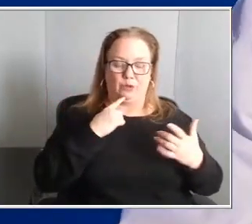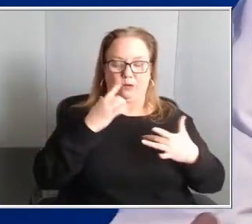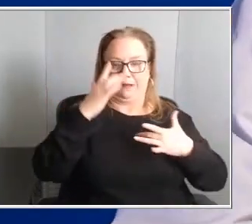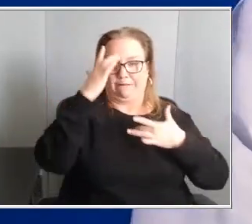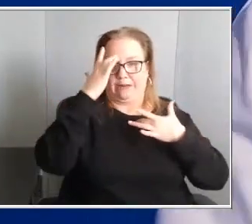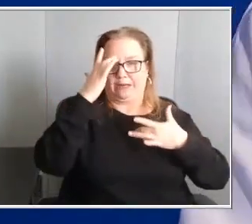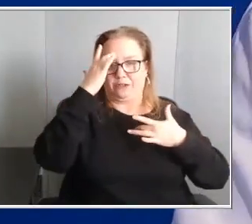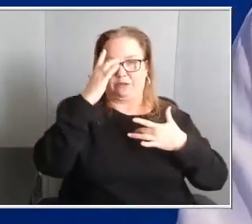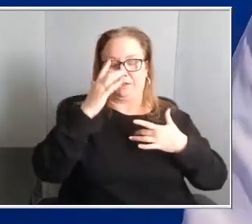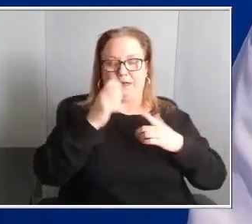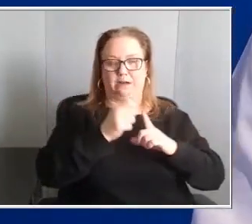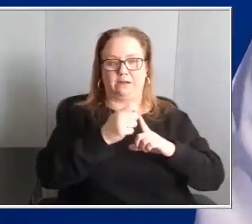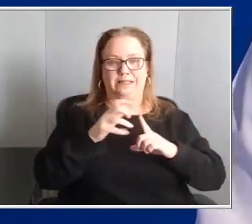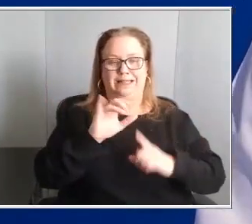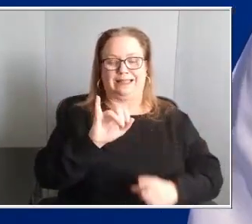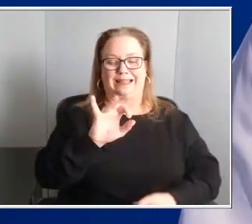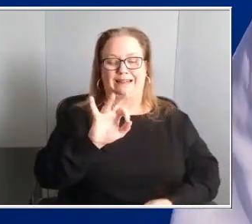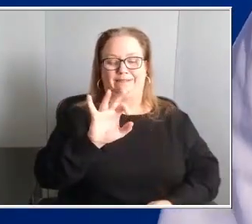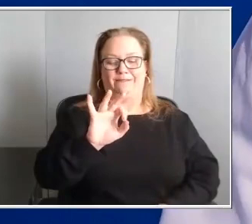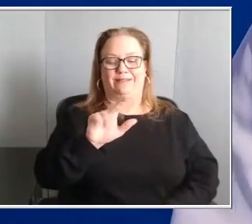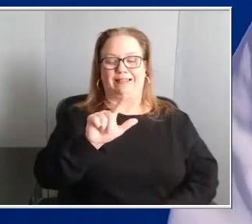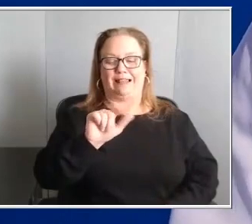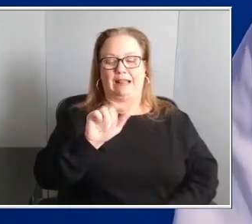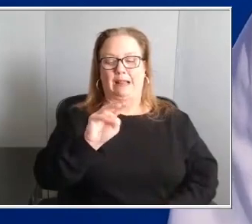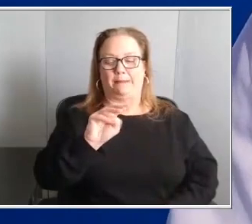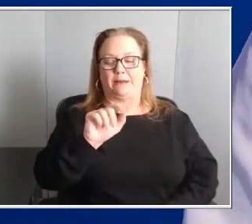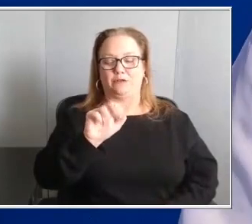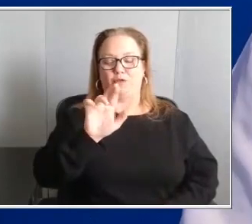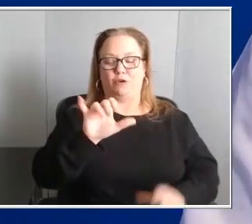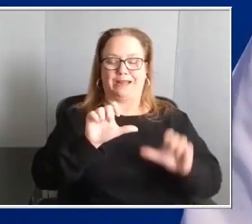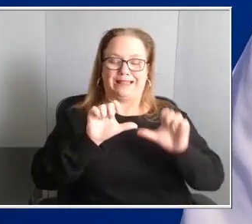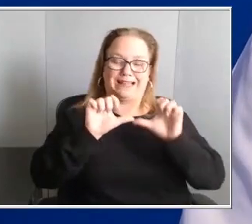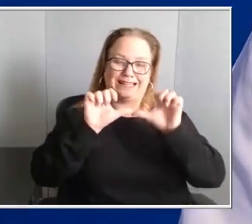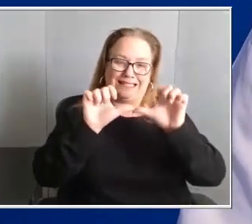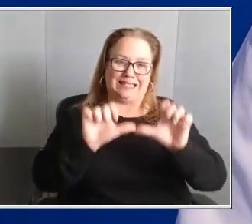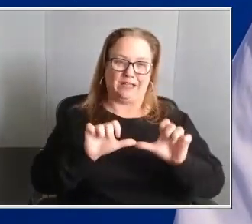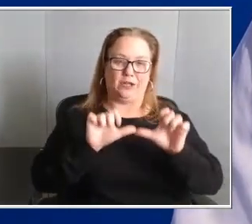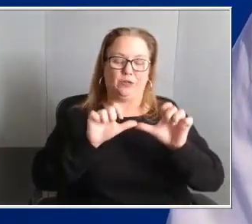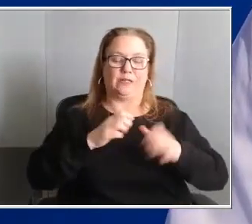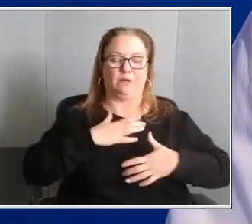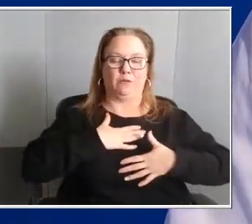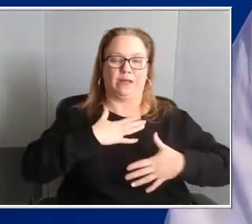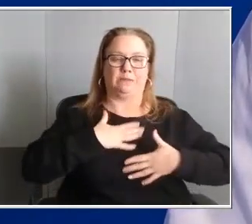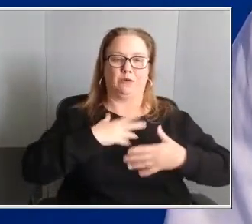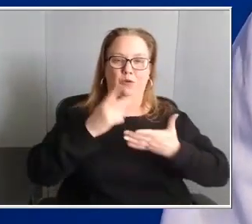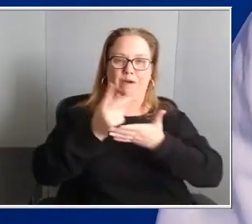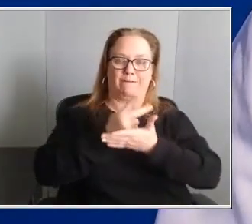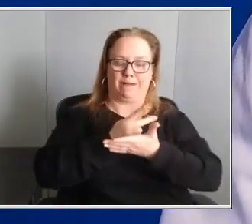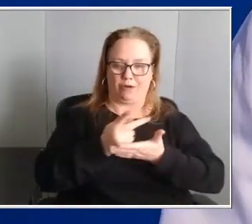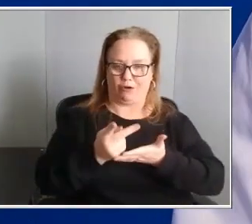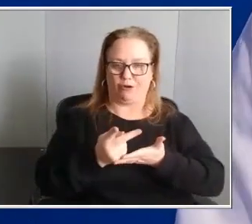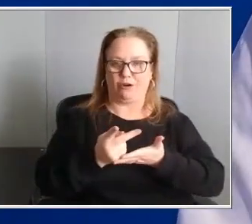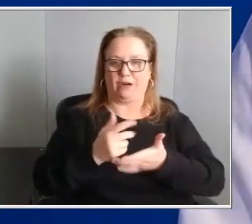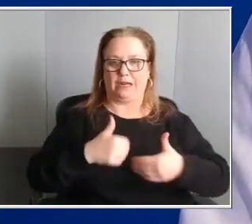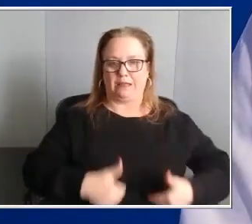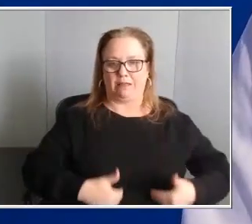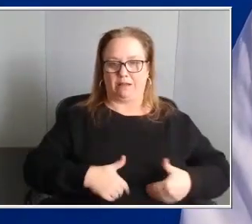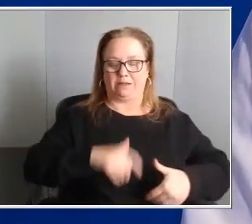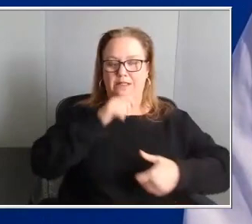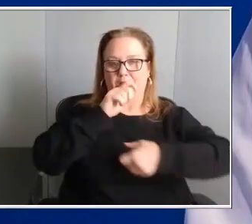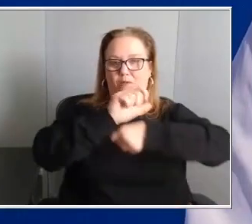that inflammatory stage that comes after that really causes a lot of that respiratory failure and the lungs not working correctly.